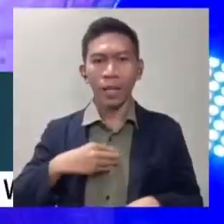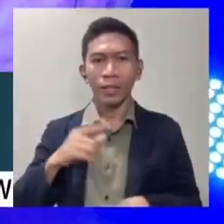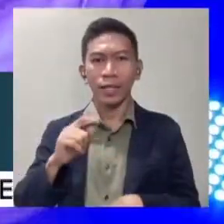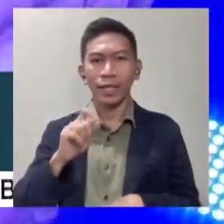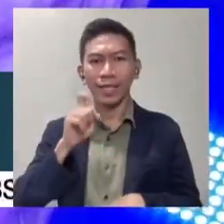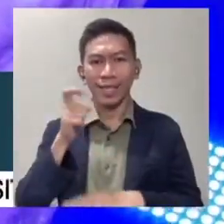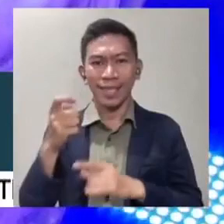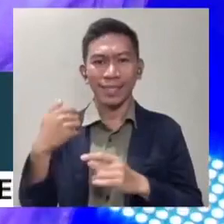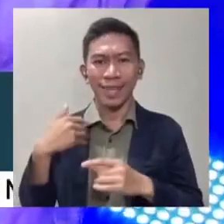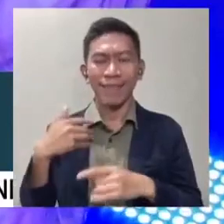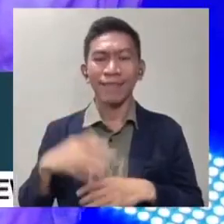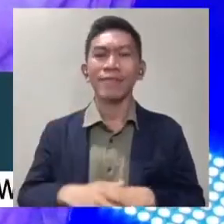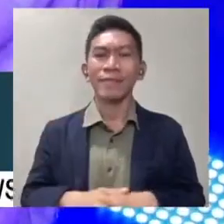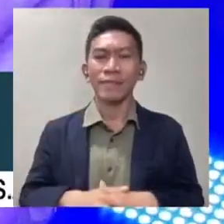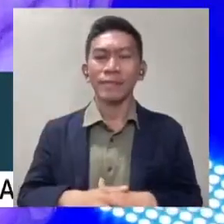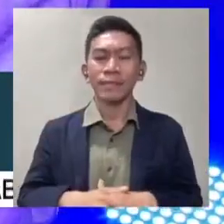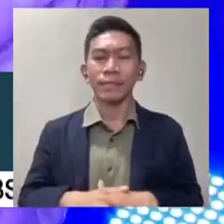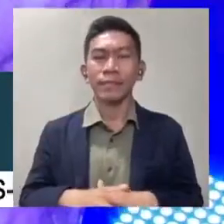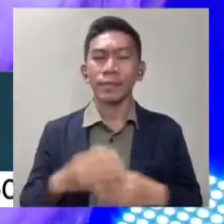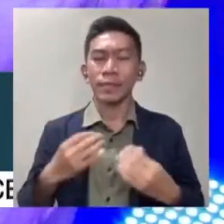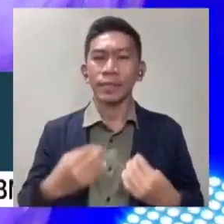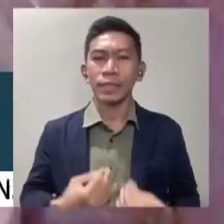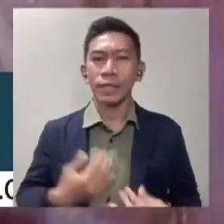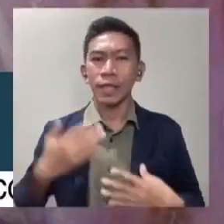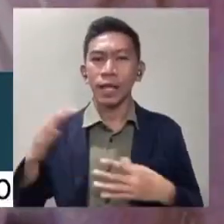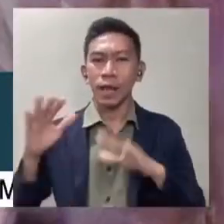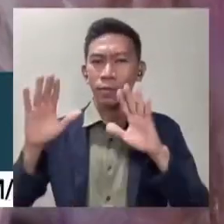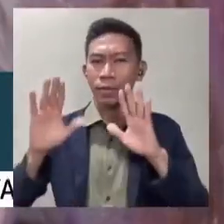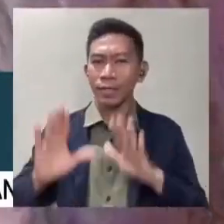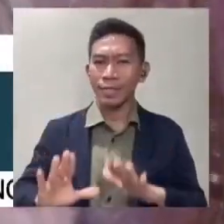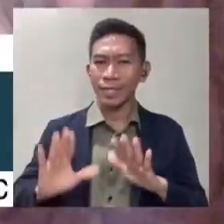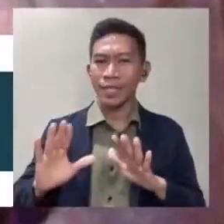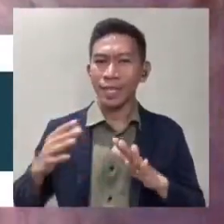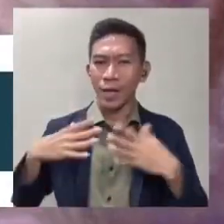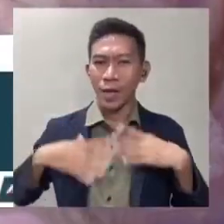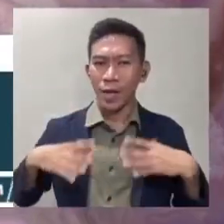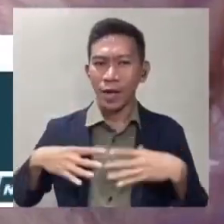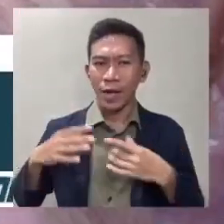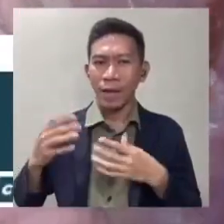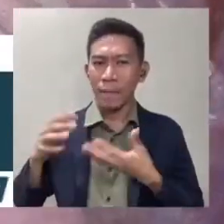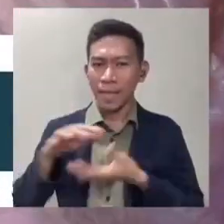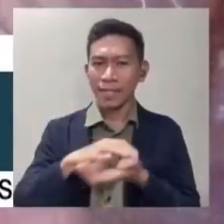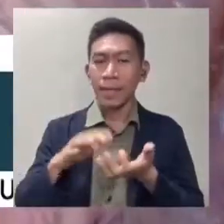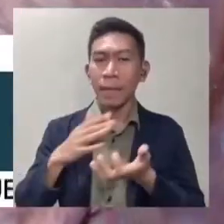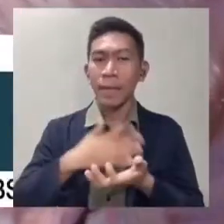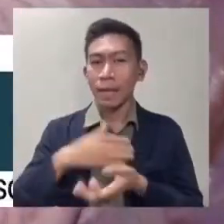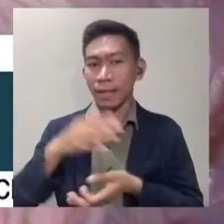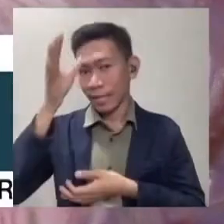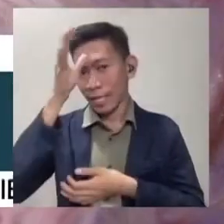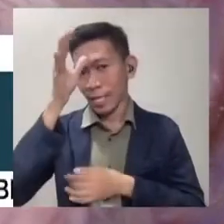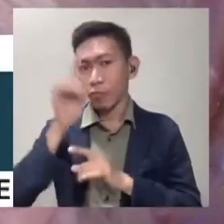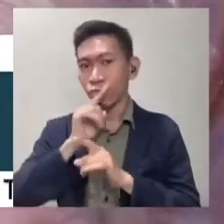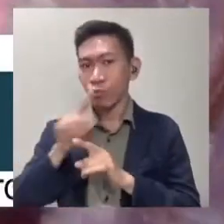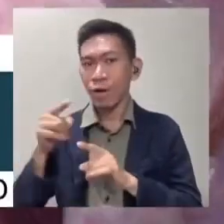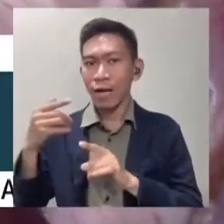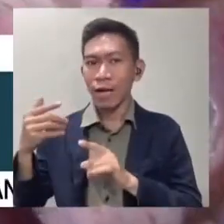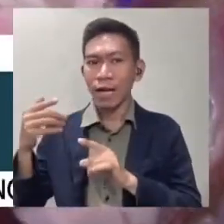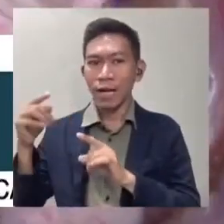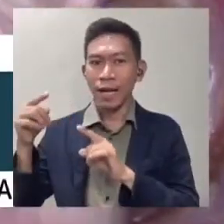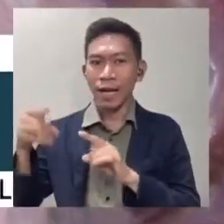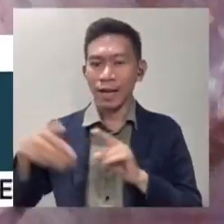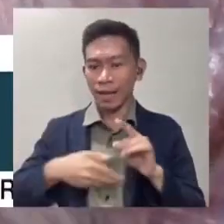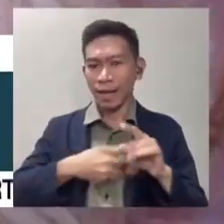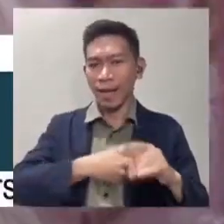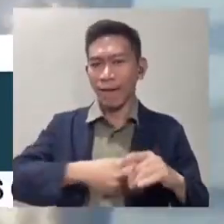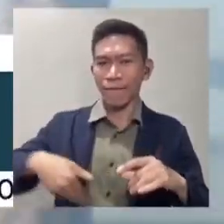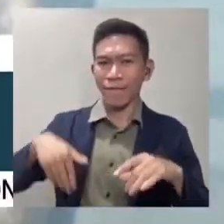Your inspiration for this amazing Halloween costume? Mix na lang ako. My dad is a manananggal. My mom, siya